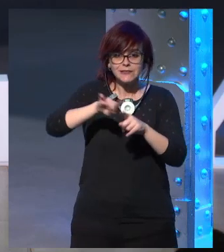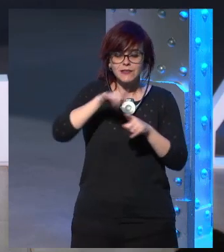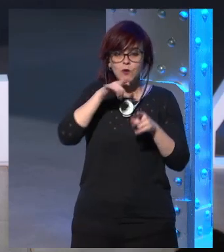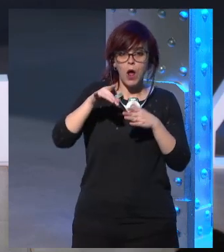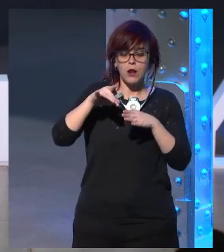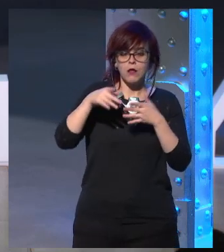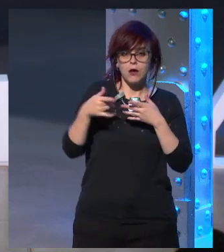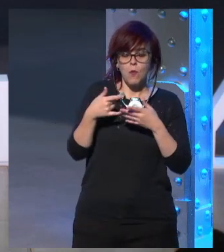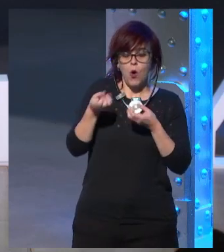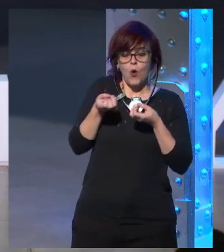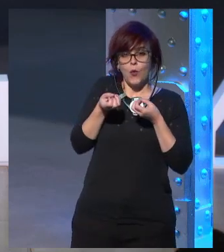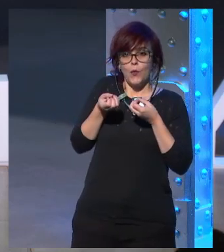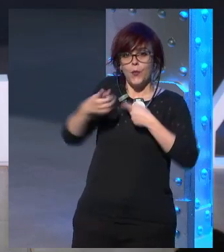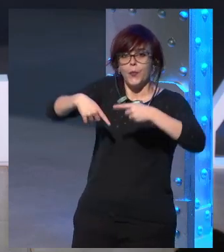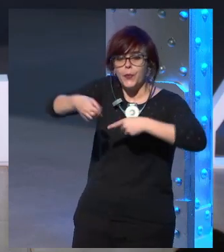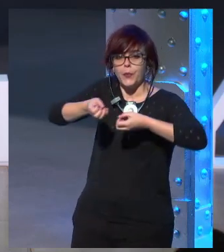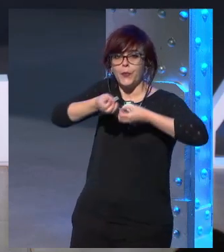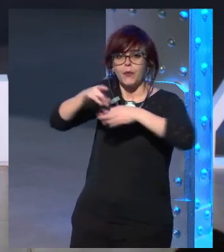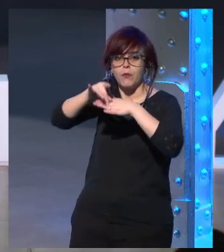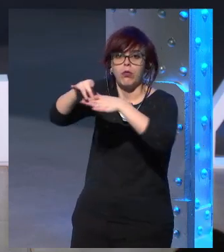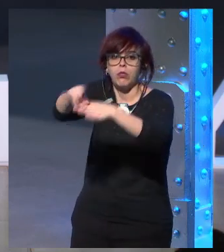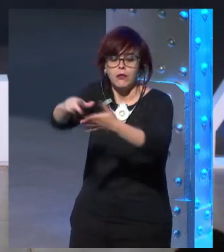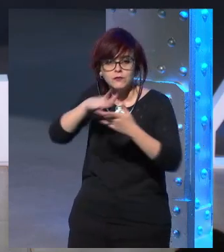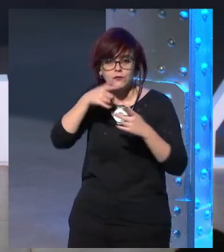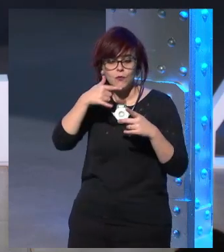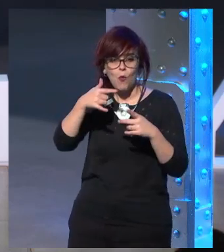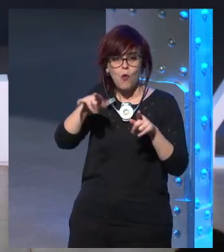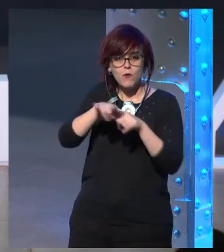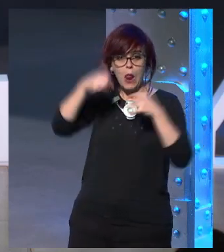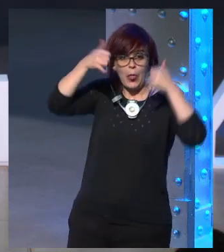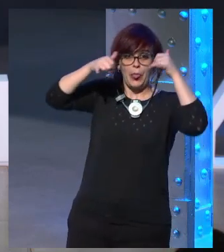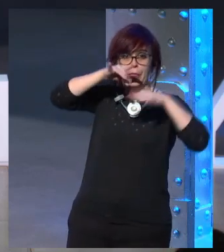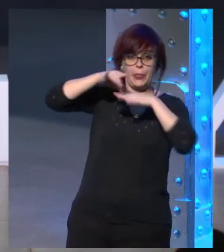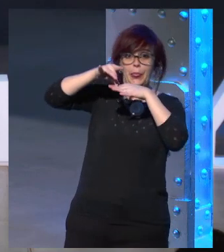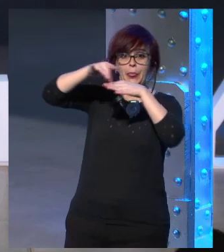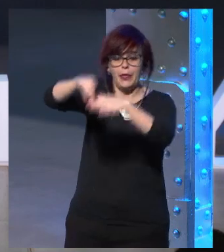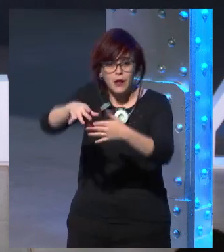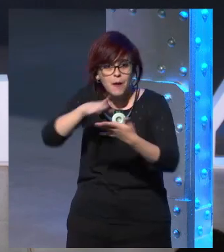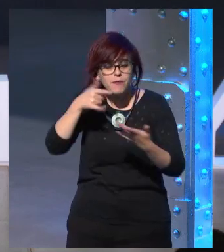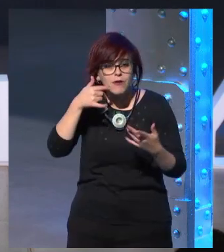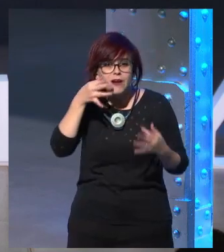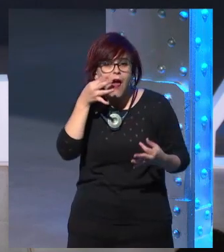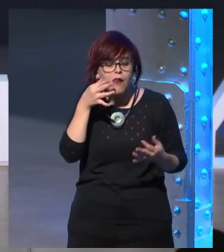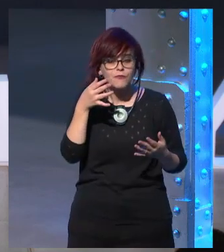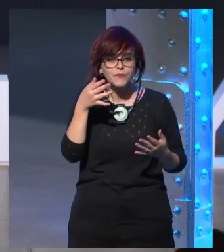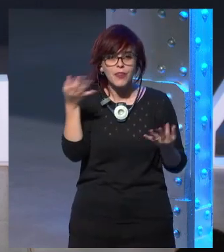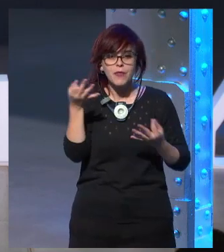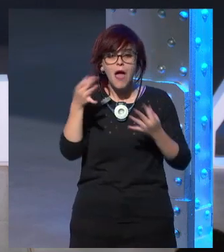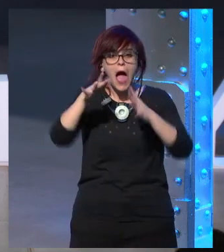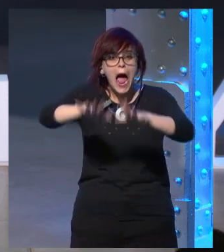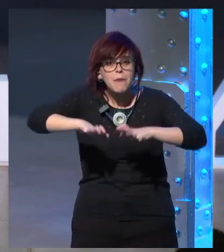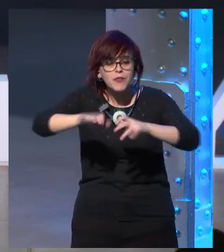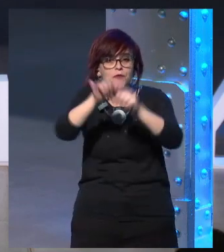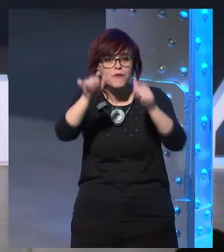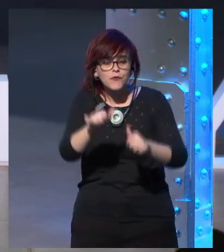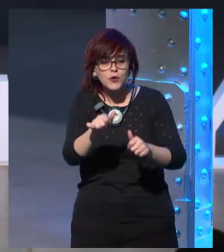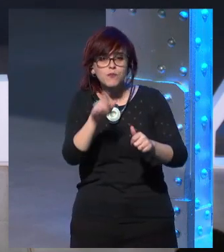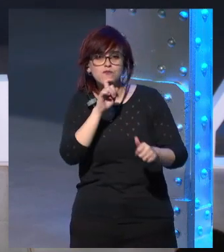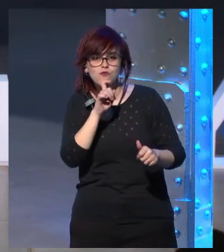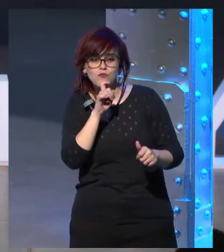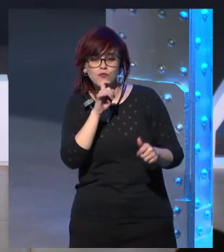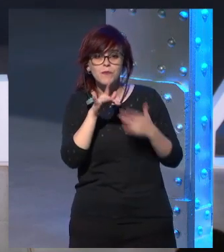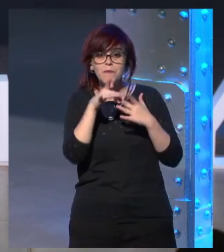is. It's having a challenge that's not too hard and not too easy, that you're totally focused on doing. And